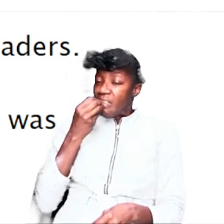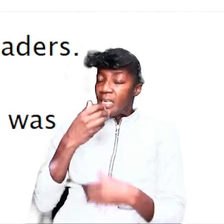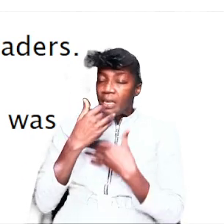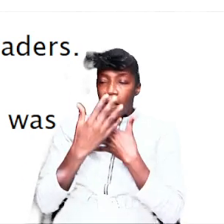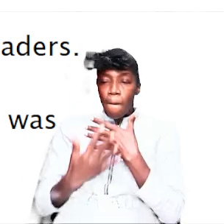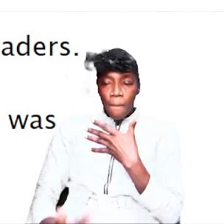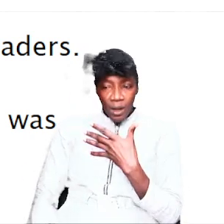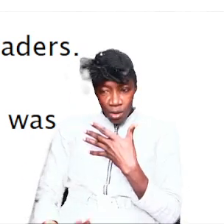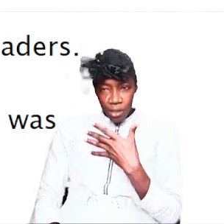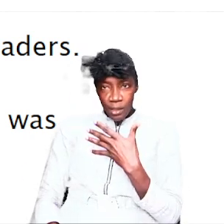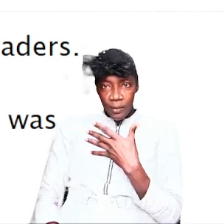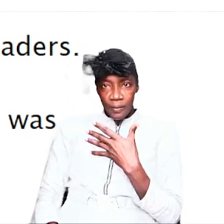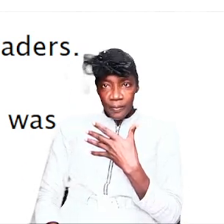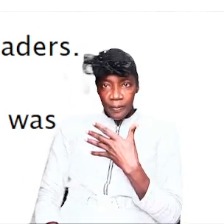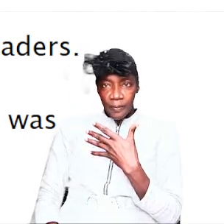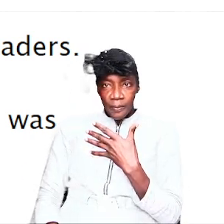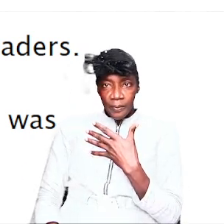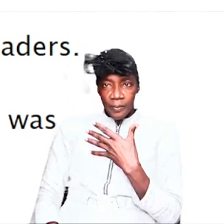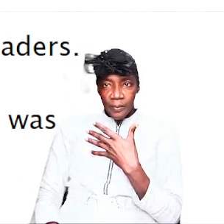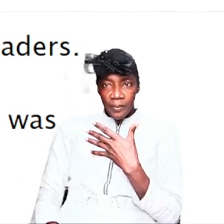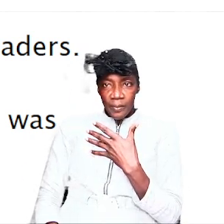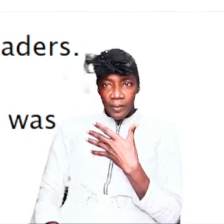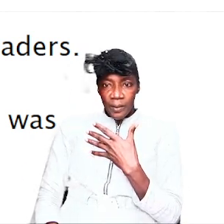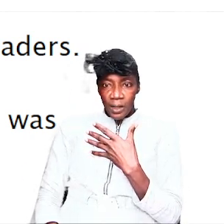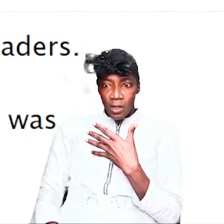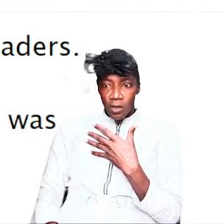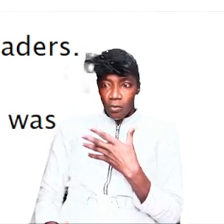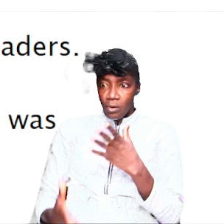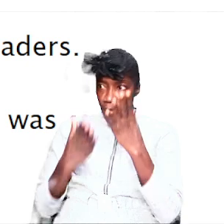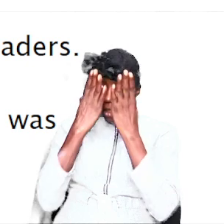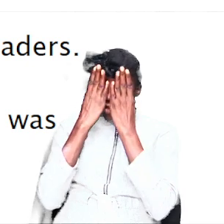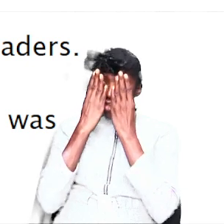was a significantly serious thing